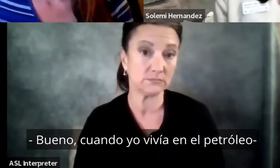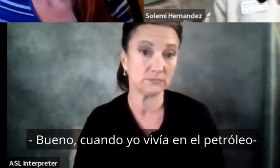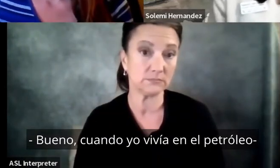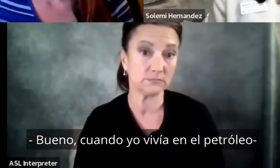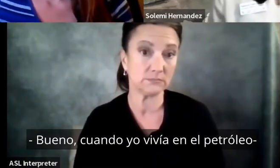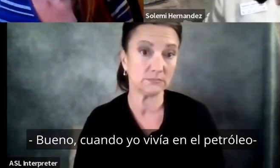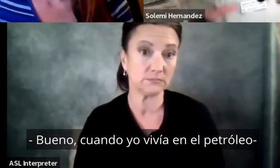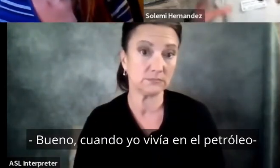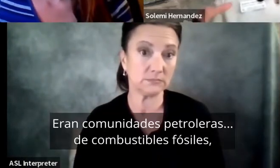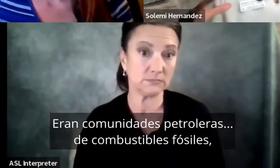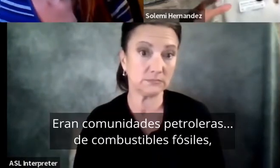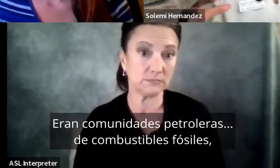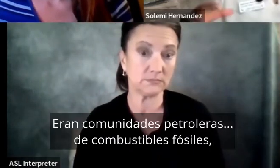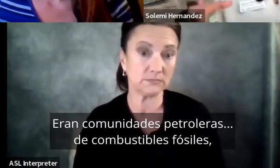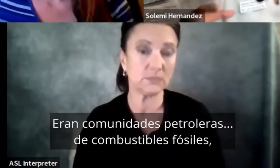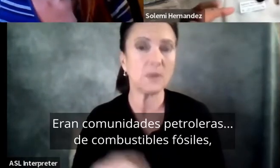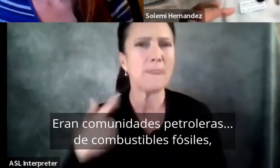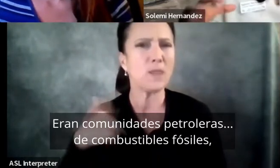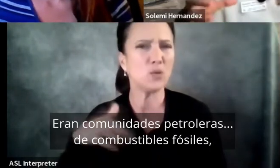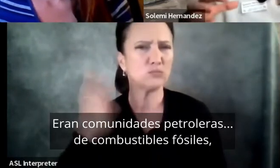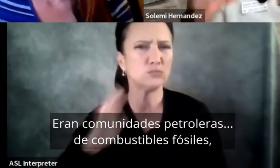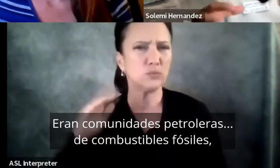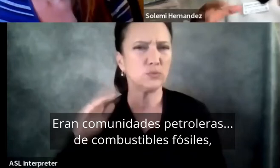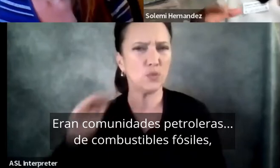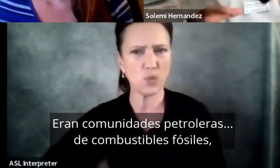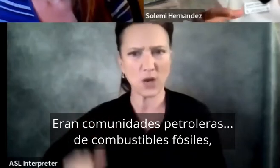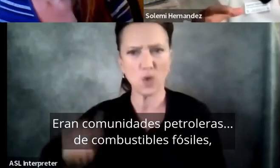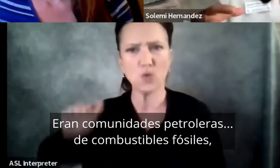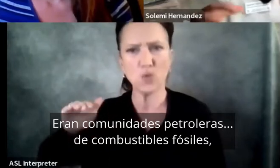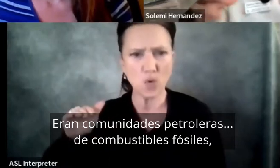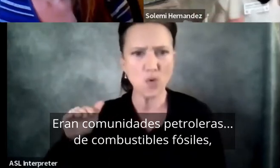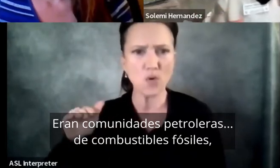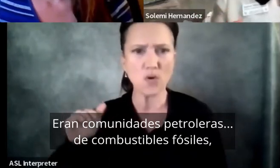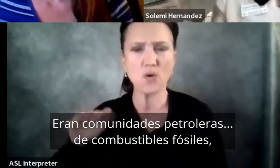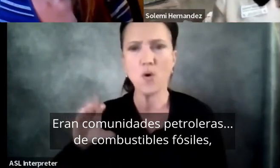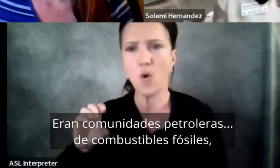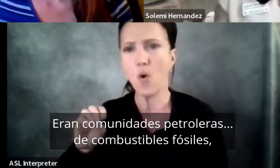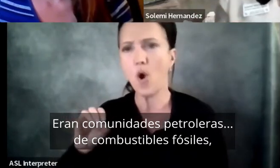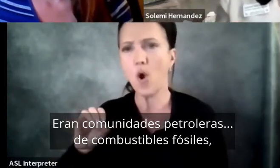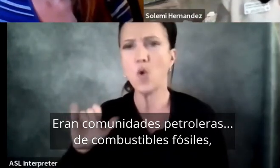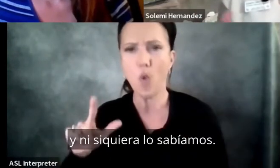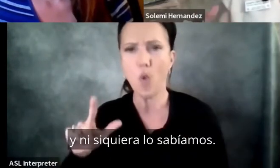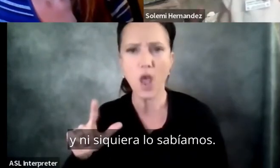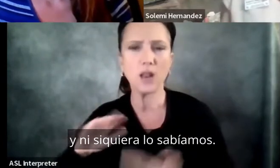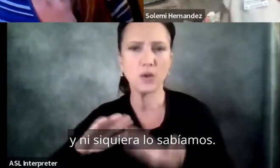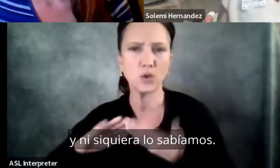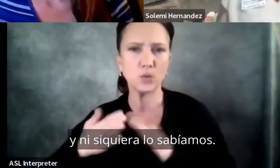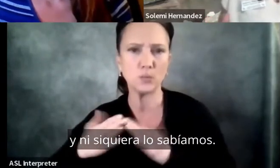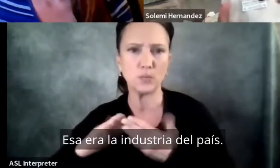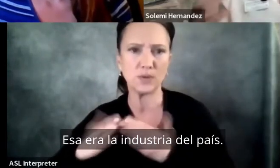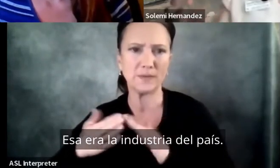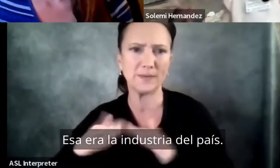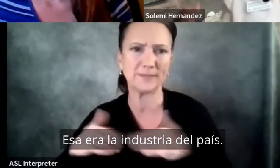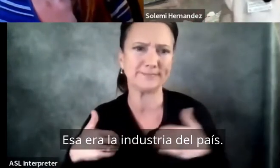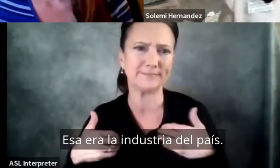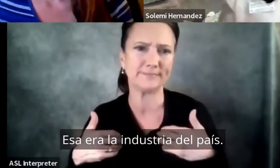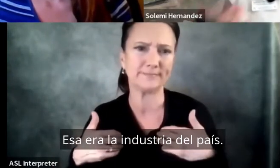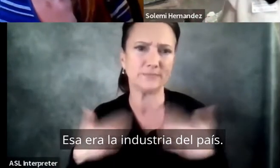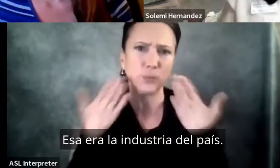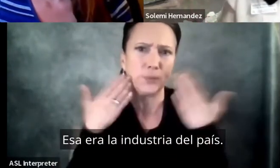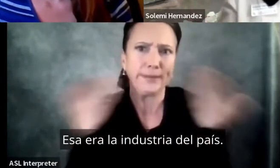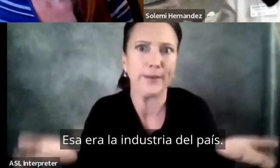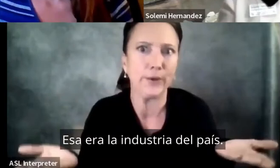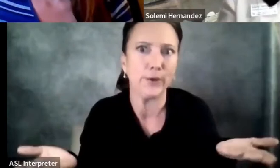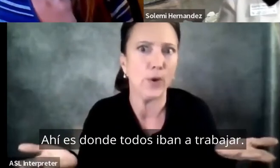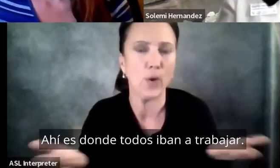in the oil, there were fossil fuel oils communities. And we didn't even know, you know, that was the industry of